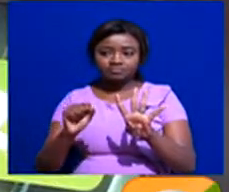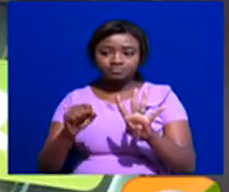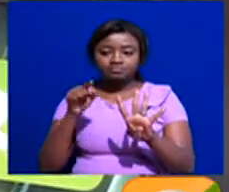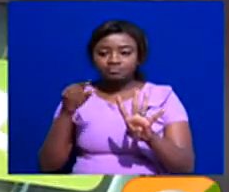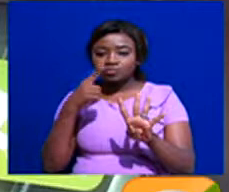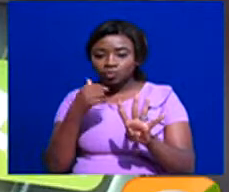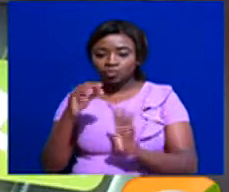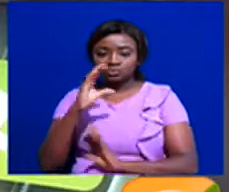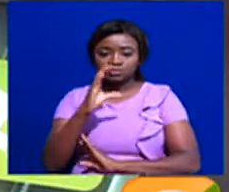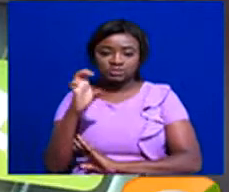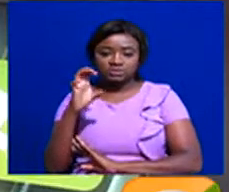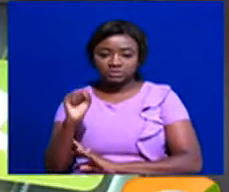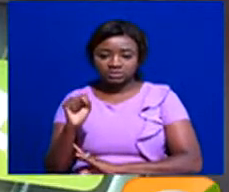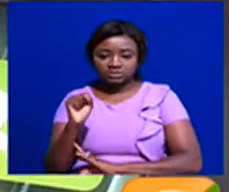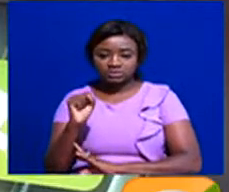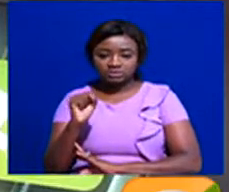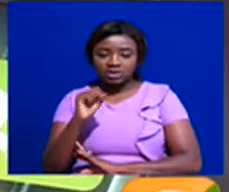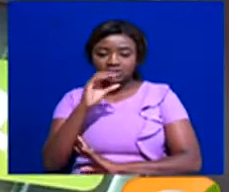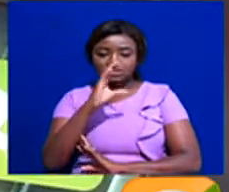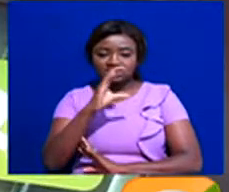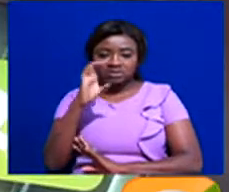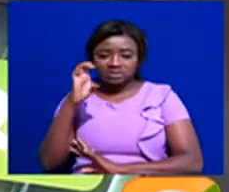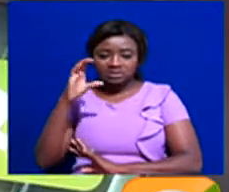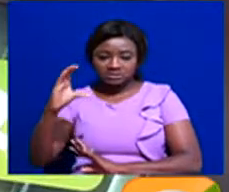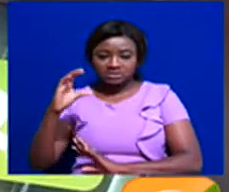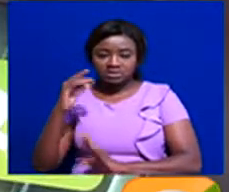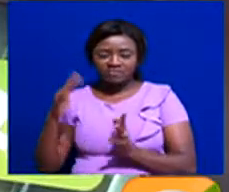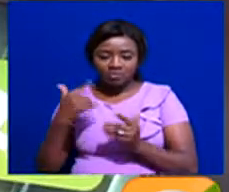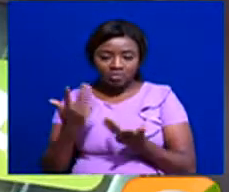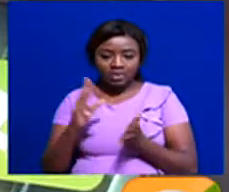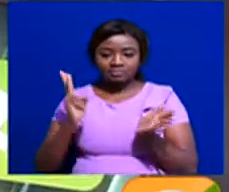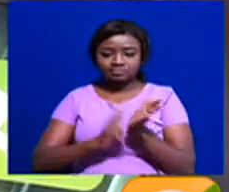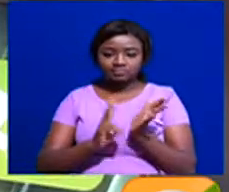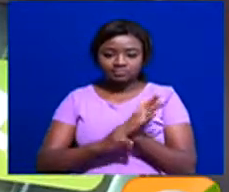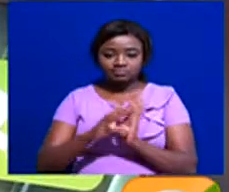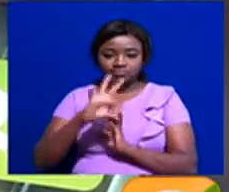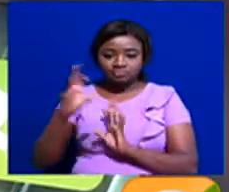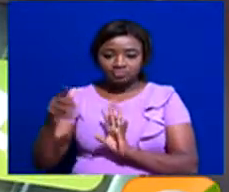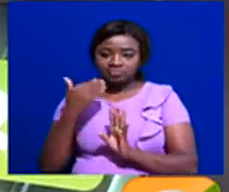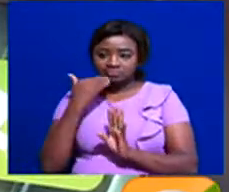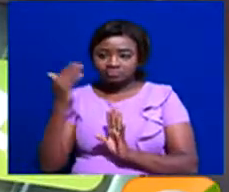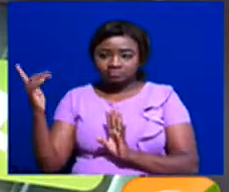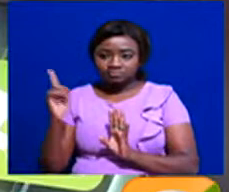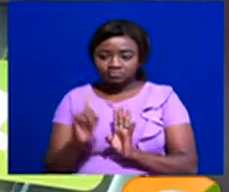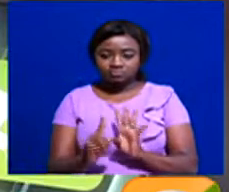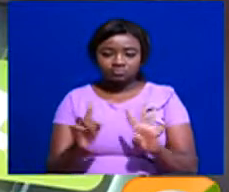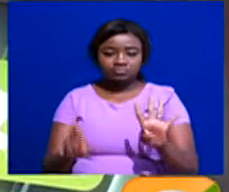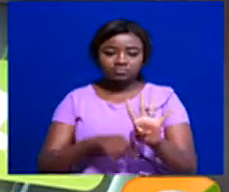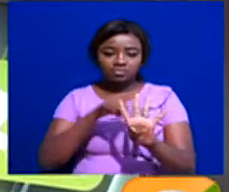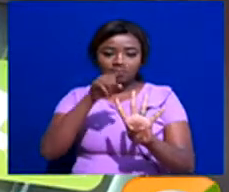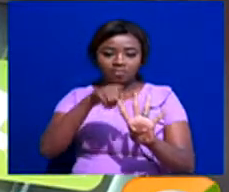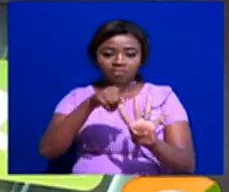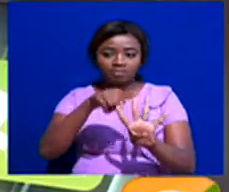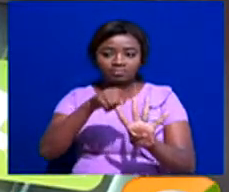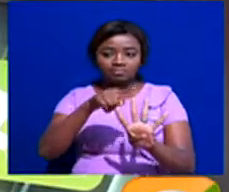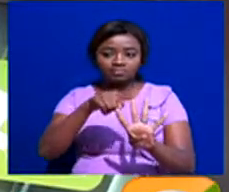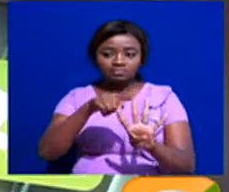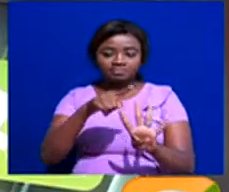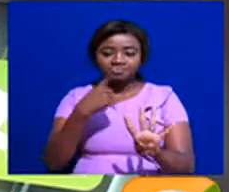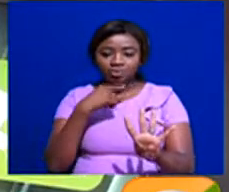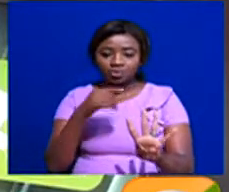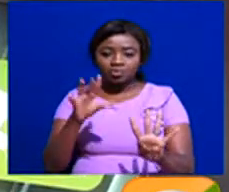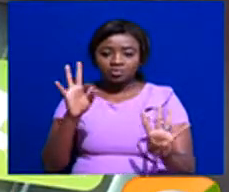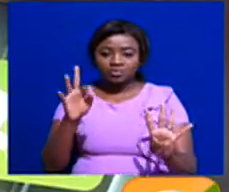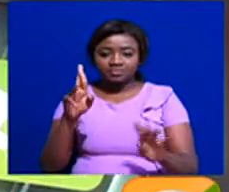because that's where the event is taking place. The World No Tobacco Day is being marked there. Thank you so much for making time. Next to Lucas is Frederick Omondi,